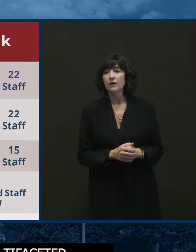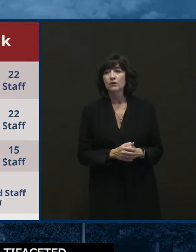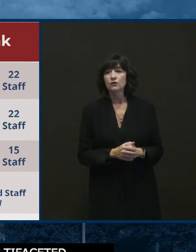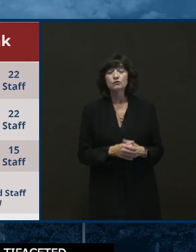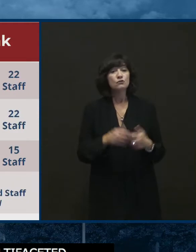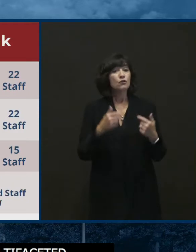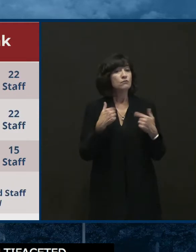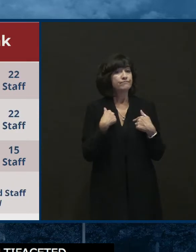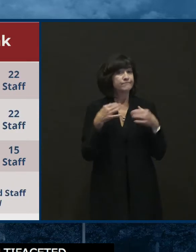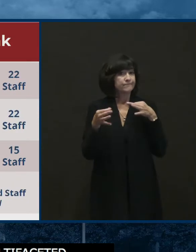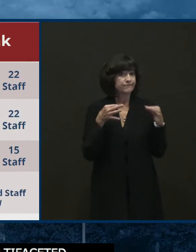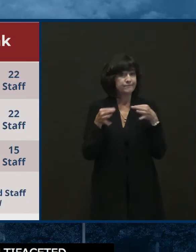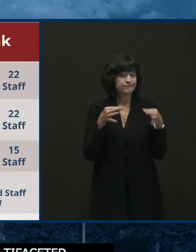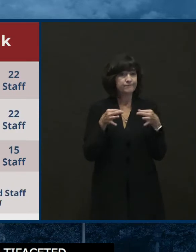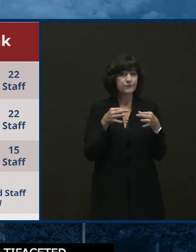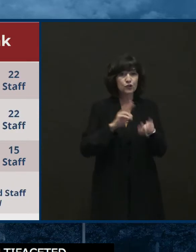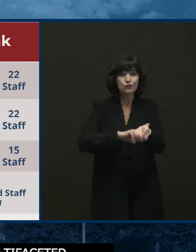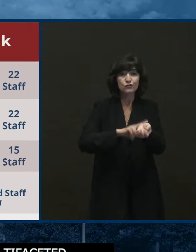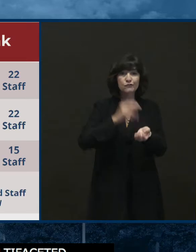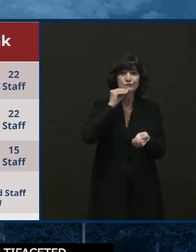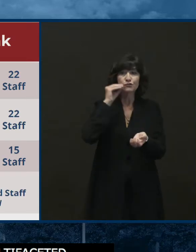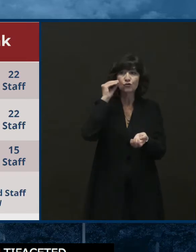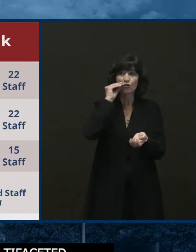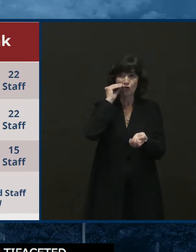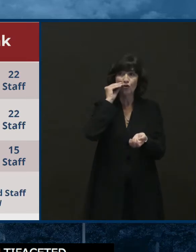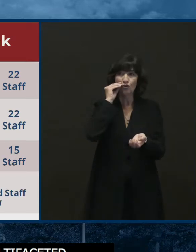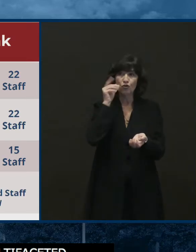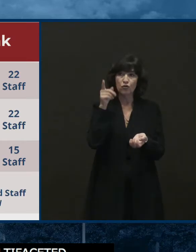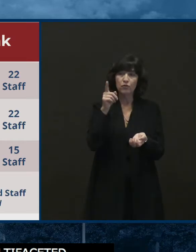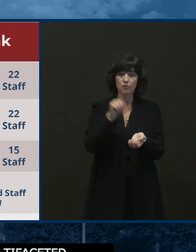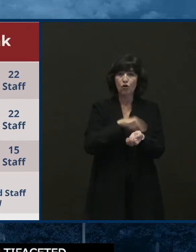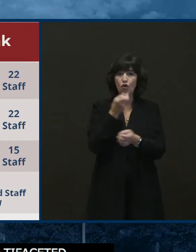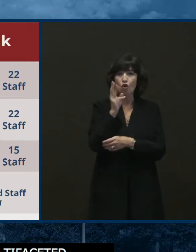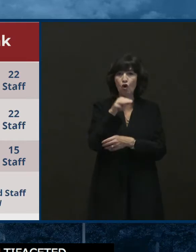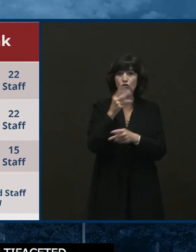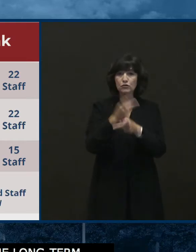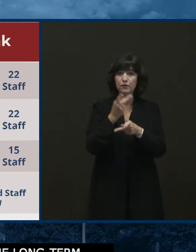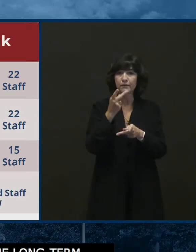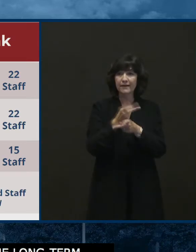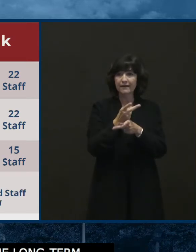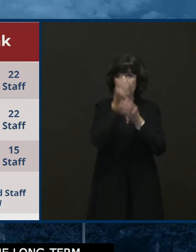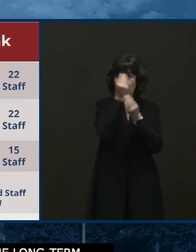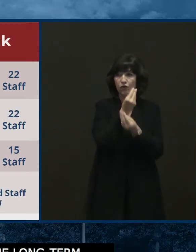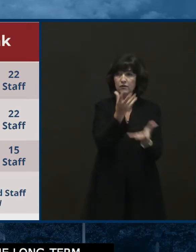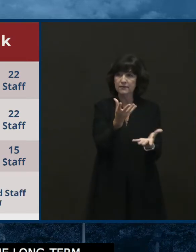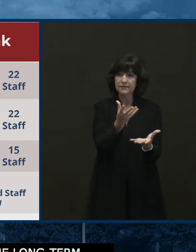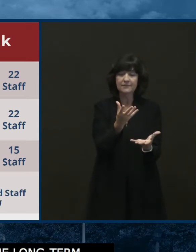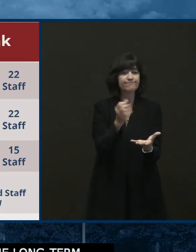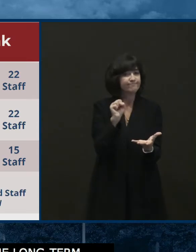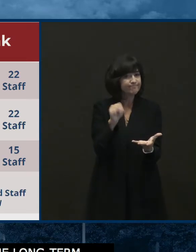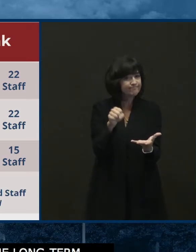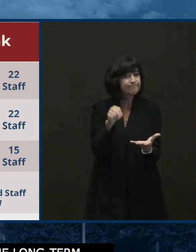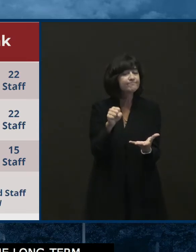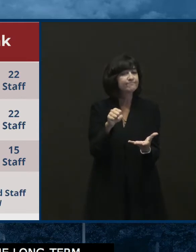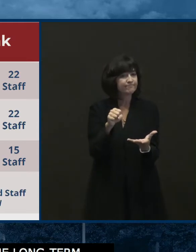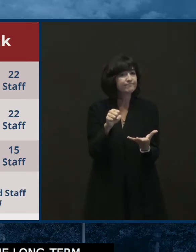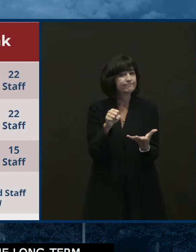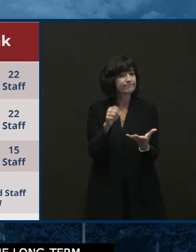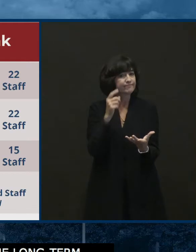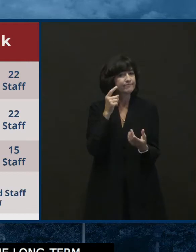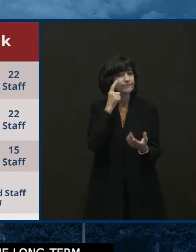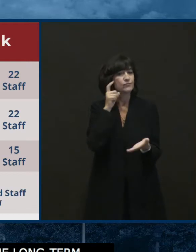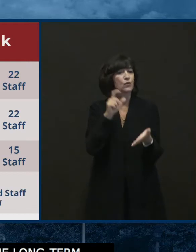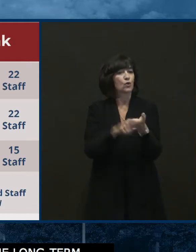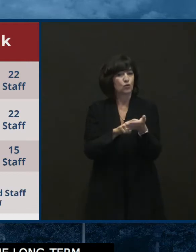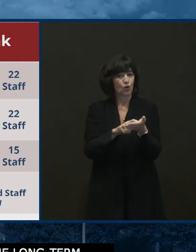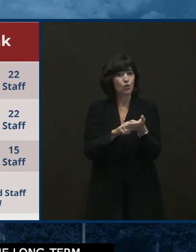update, the 3 facilities that we have been talking about have all seen a slight increase in residents and staff who